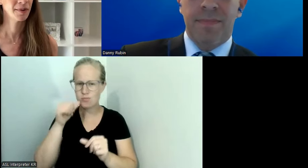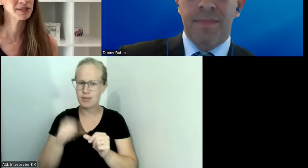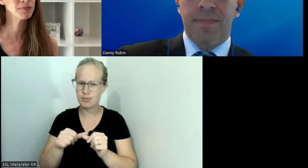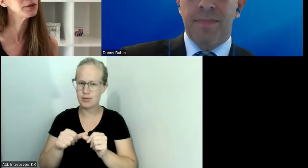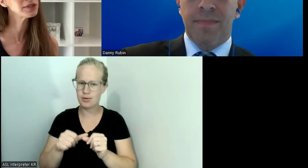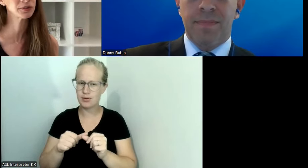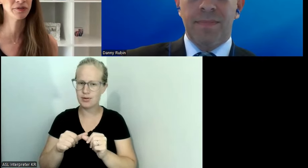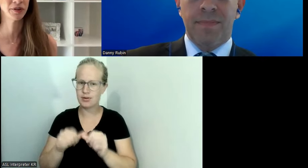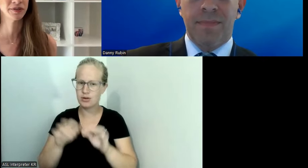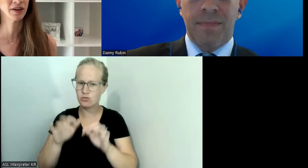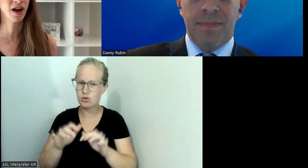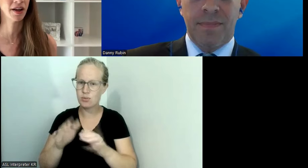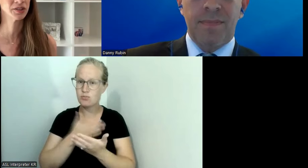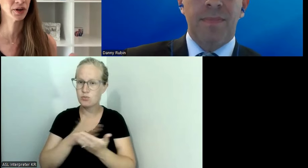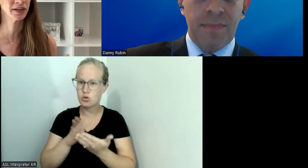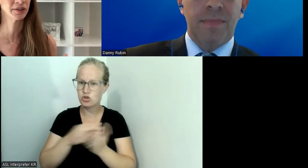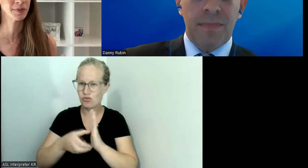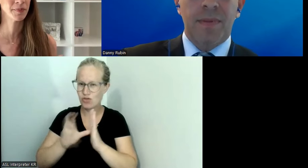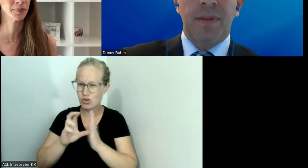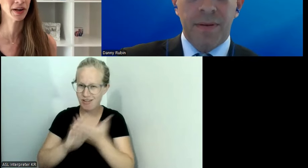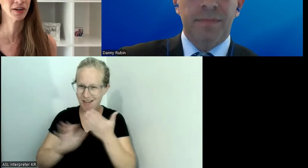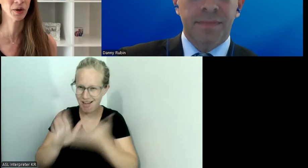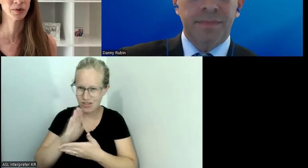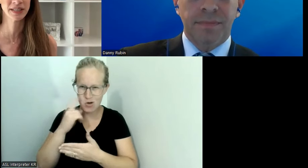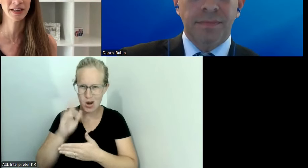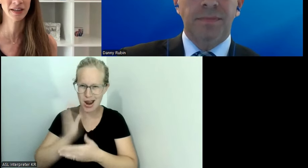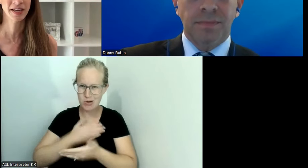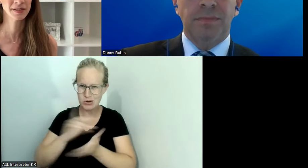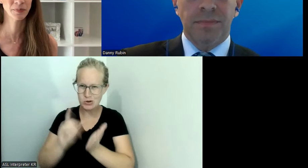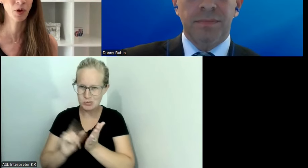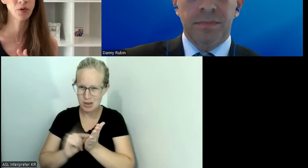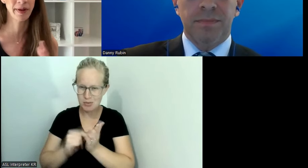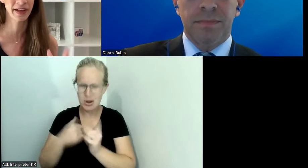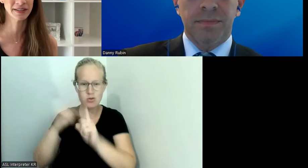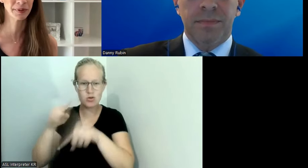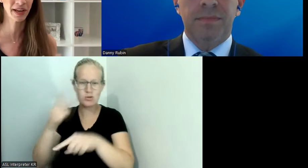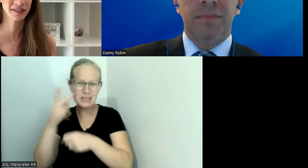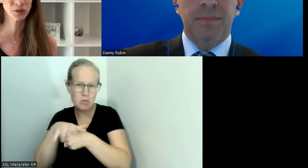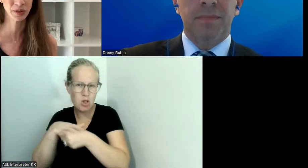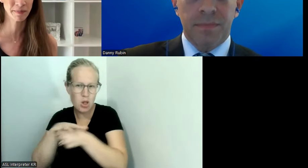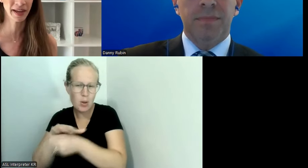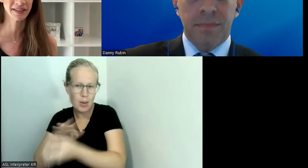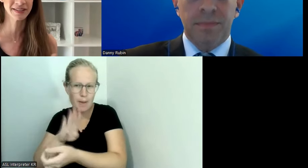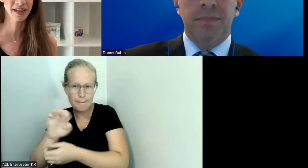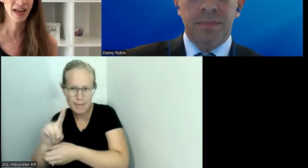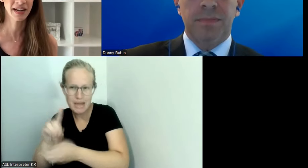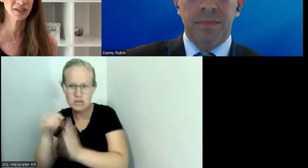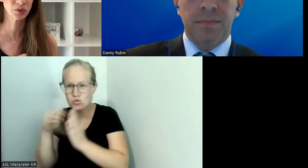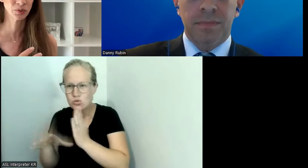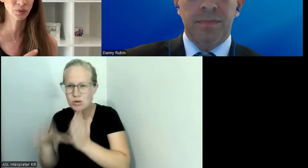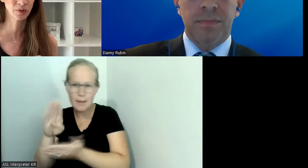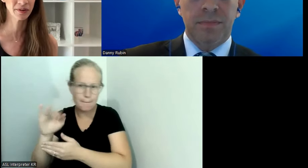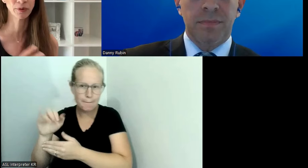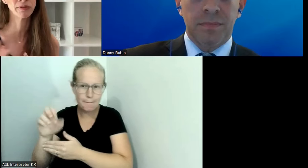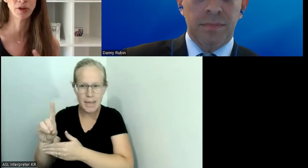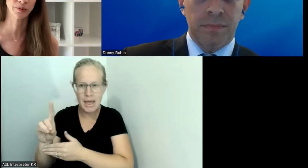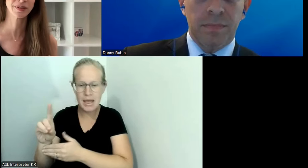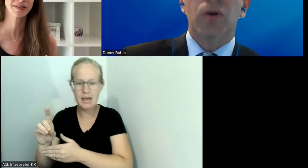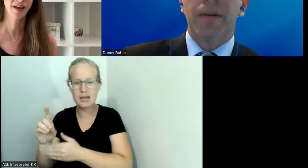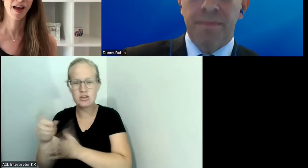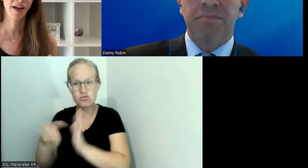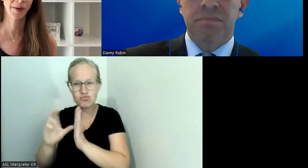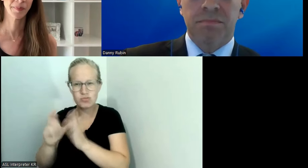um, some music reviews in college for our newspaper and I go see some local bands play in student bands and I do kind of